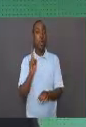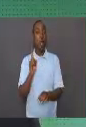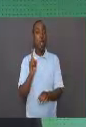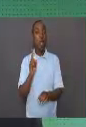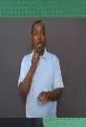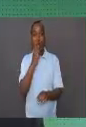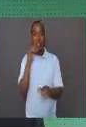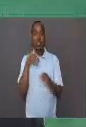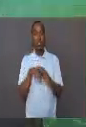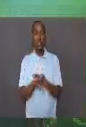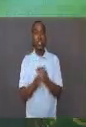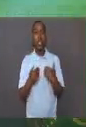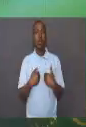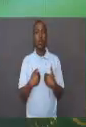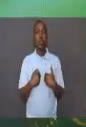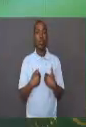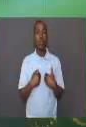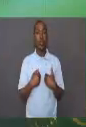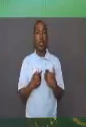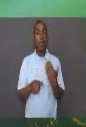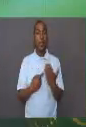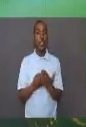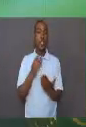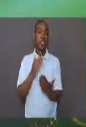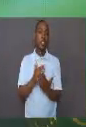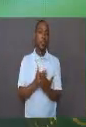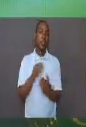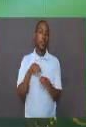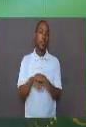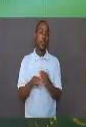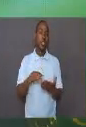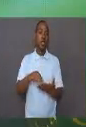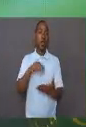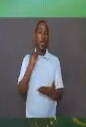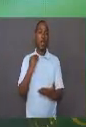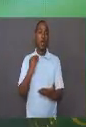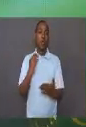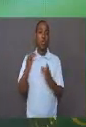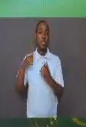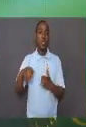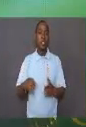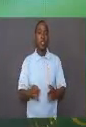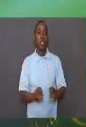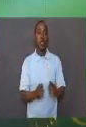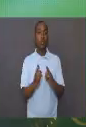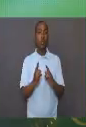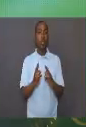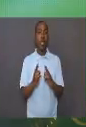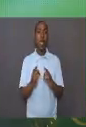one culture. In this lesson, we learned about the methods